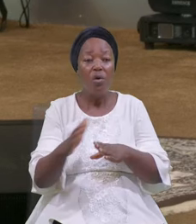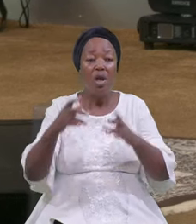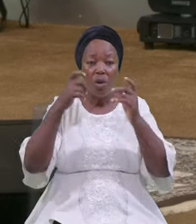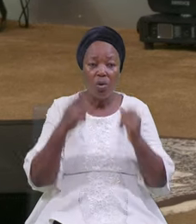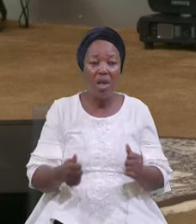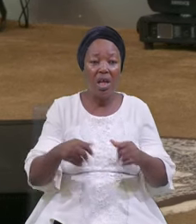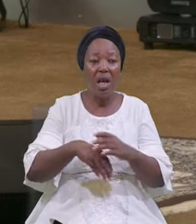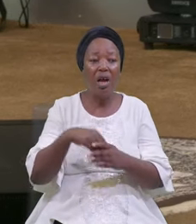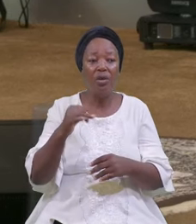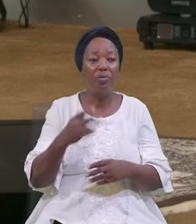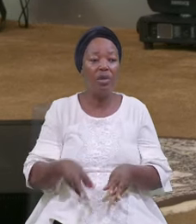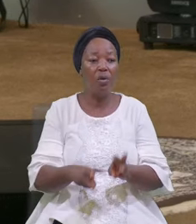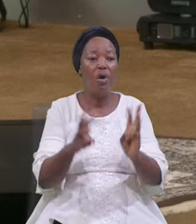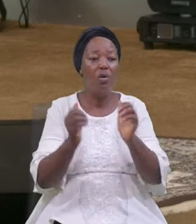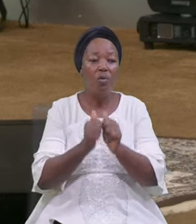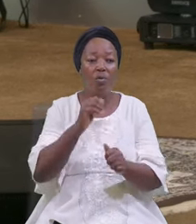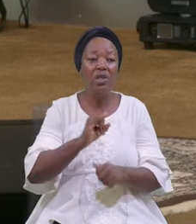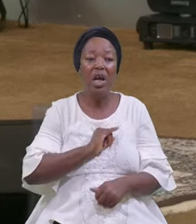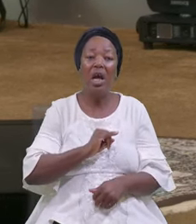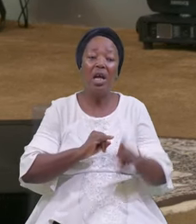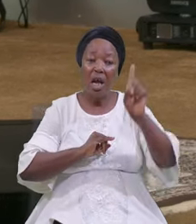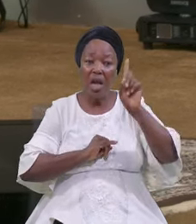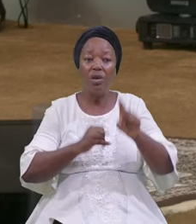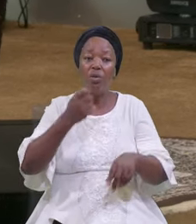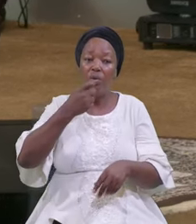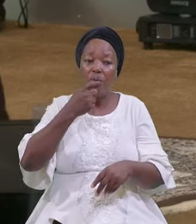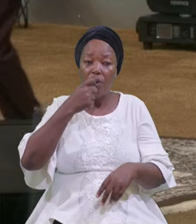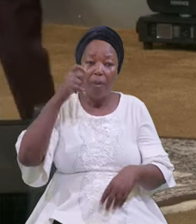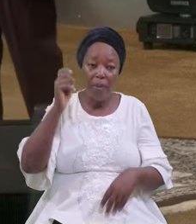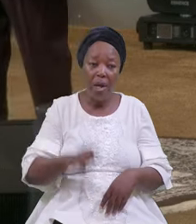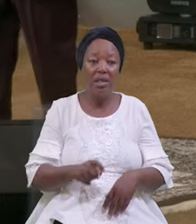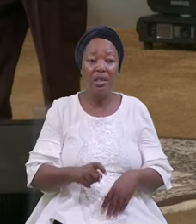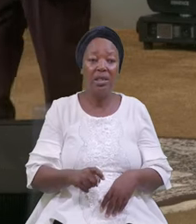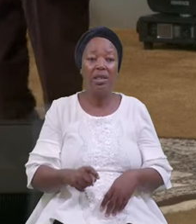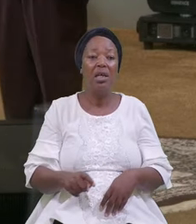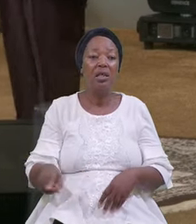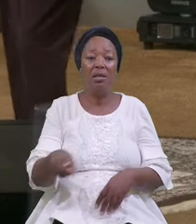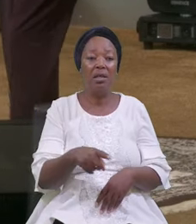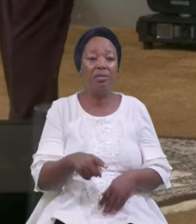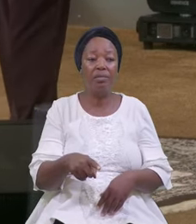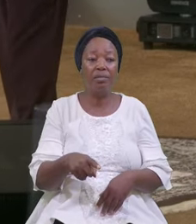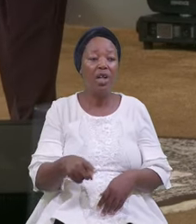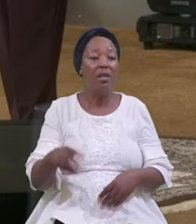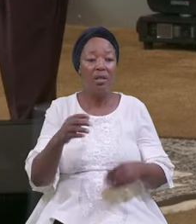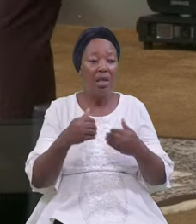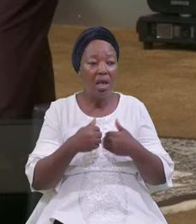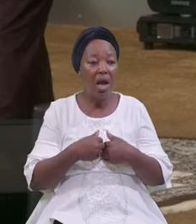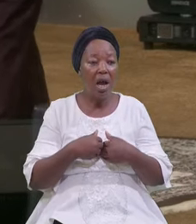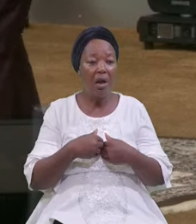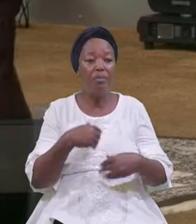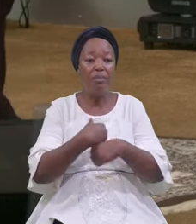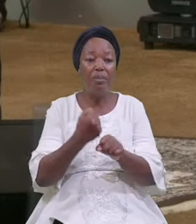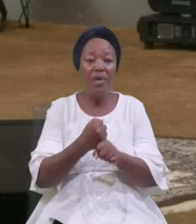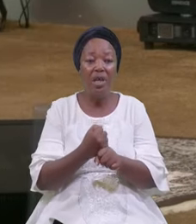the way which I commanded them. They have made them a molten